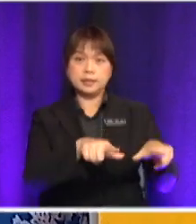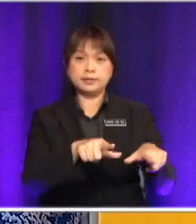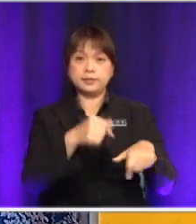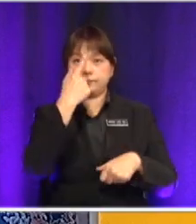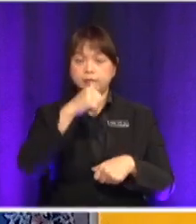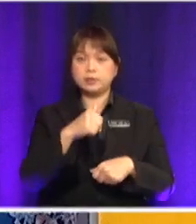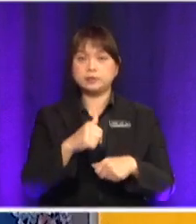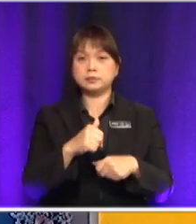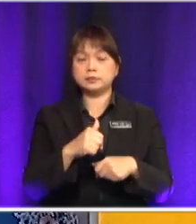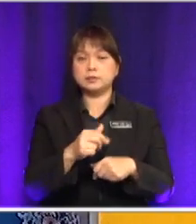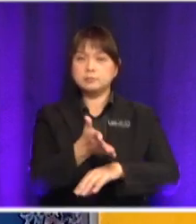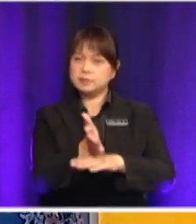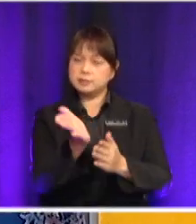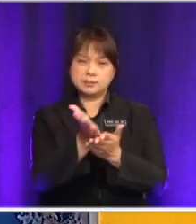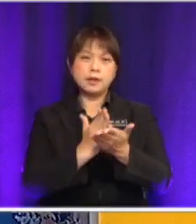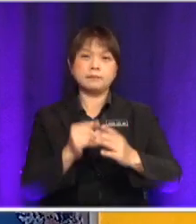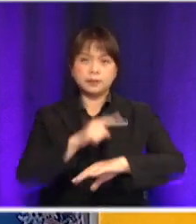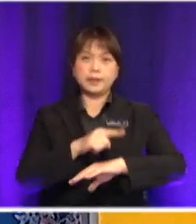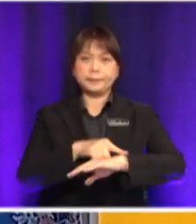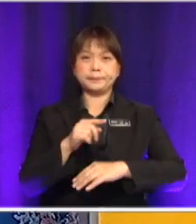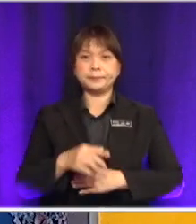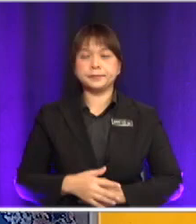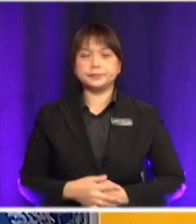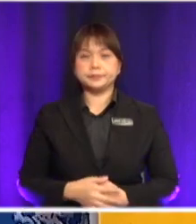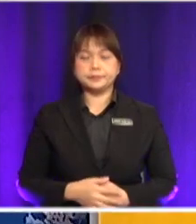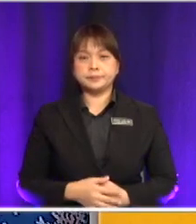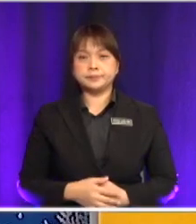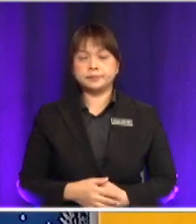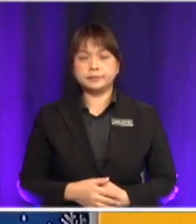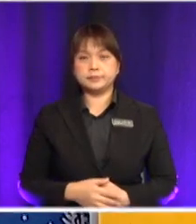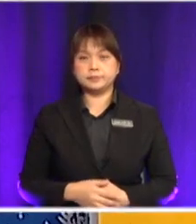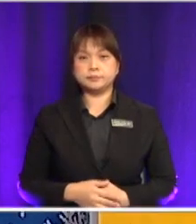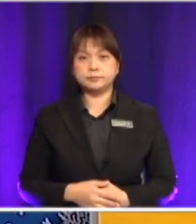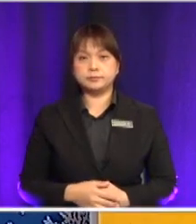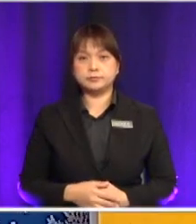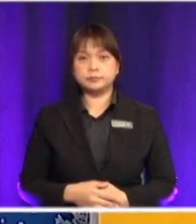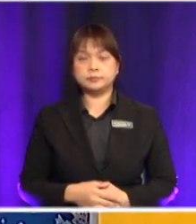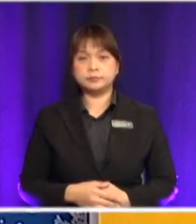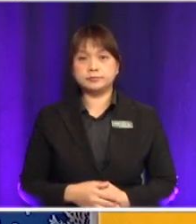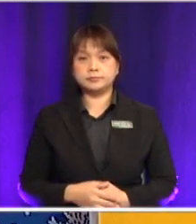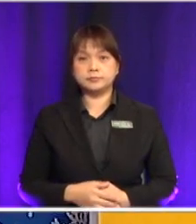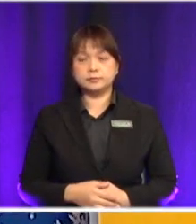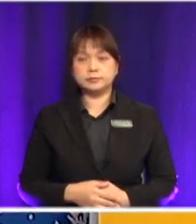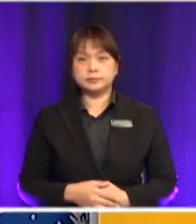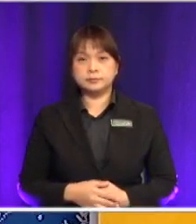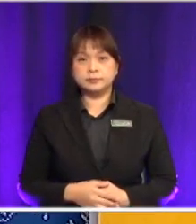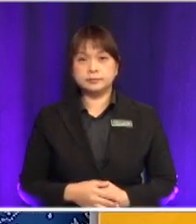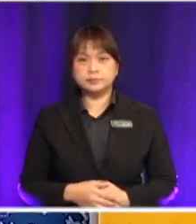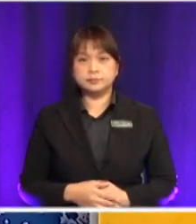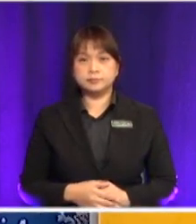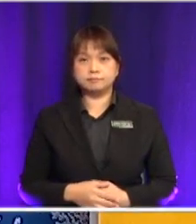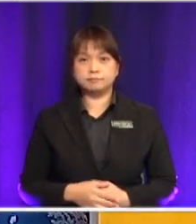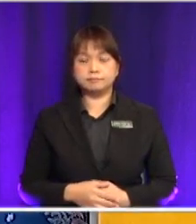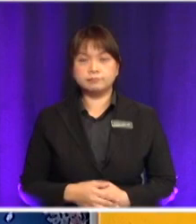permanently. Right. All right. Okay. Good job, everyone. Right. Next. Almost towards the end of the lesson. Everyone's